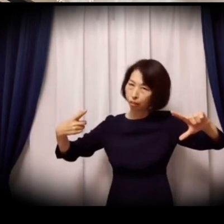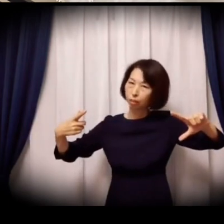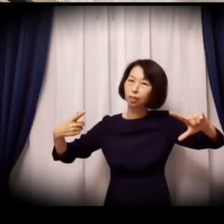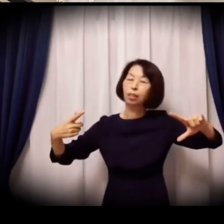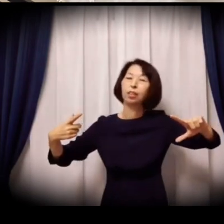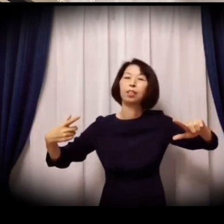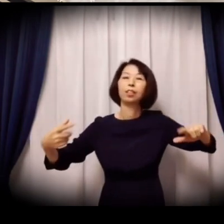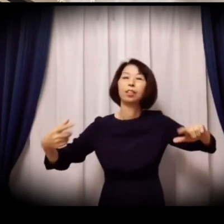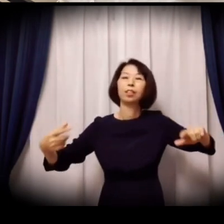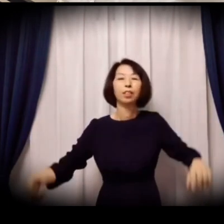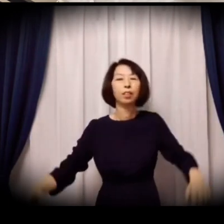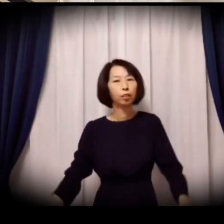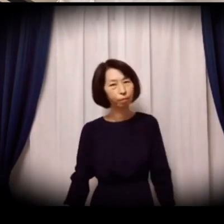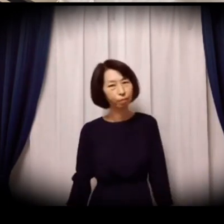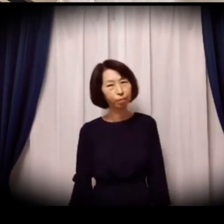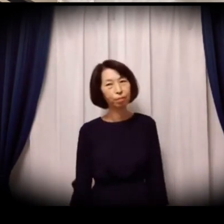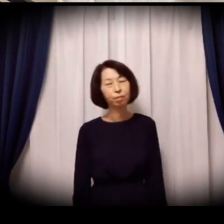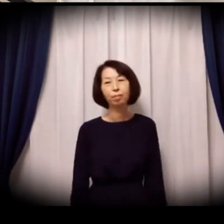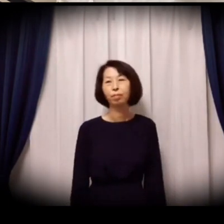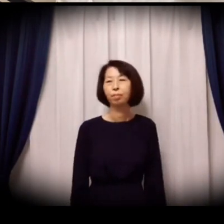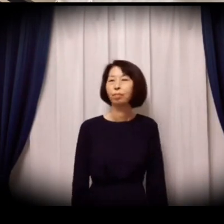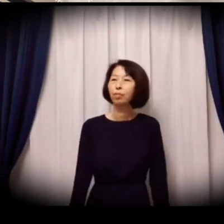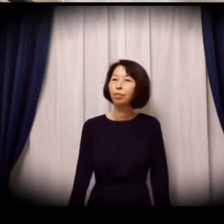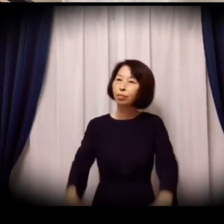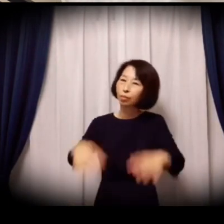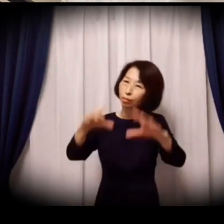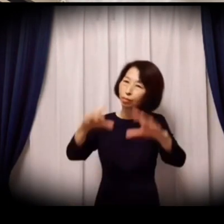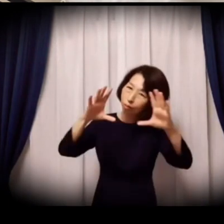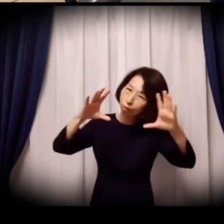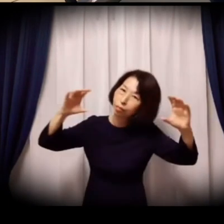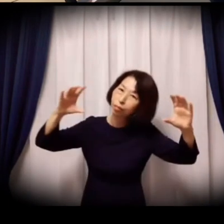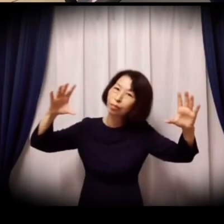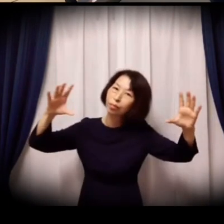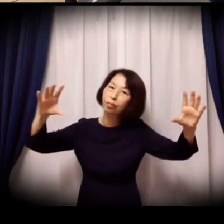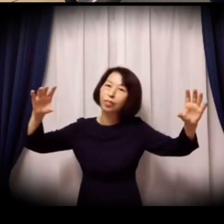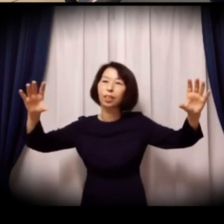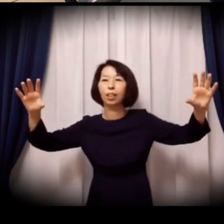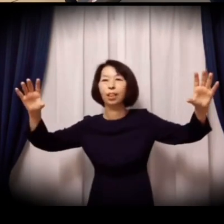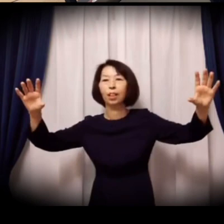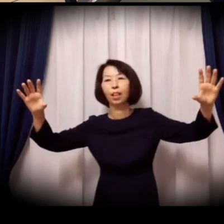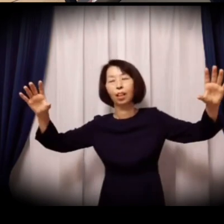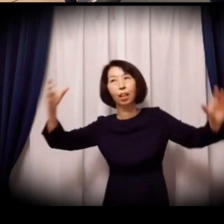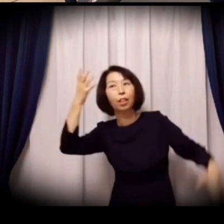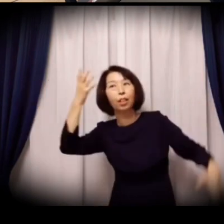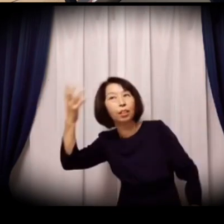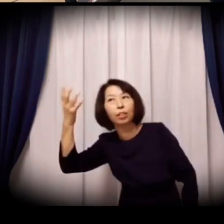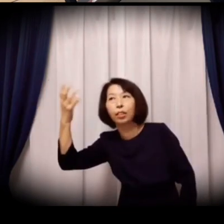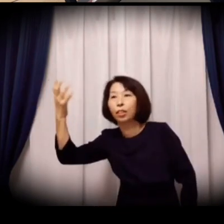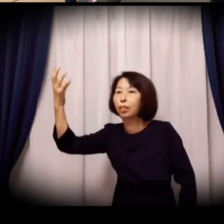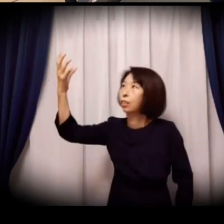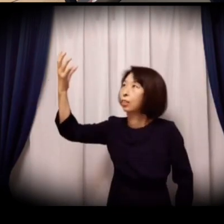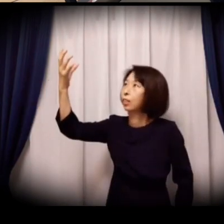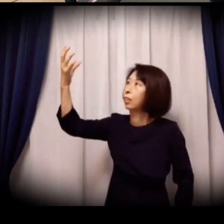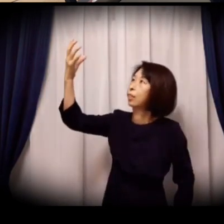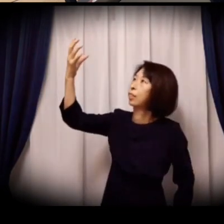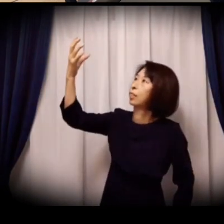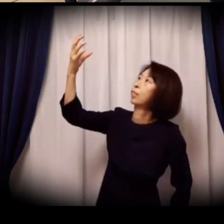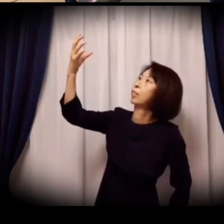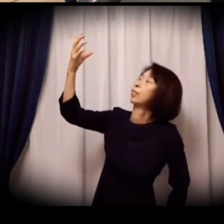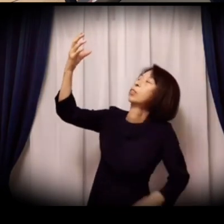down and still somehow It's crowded illusions